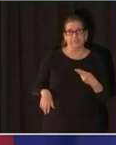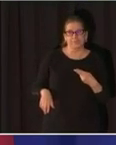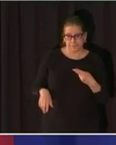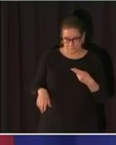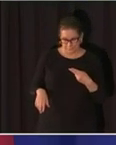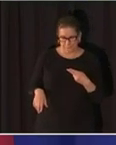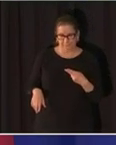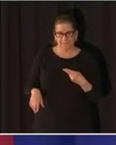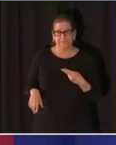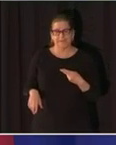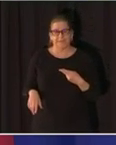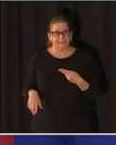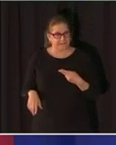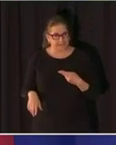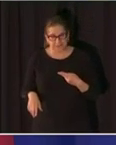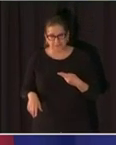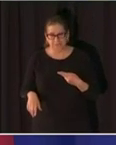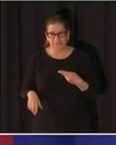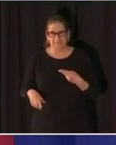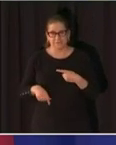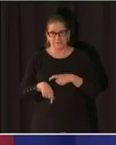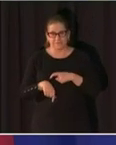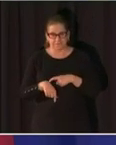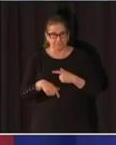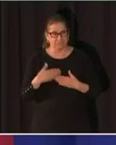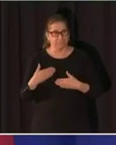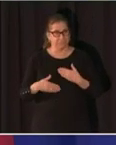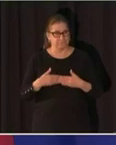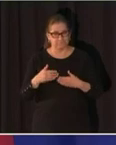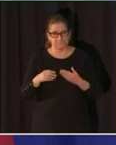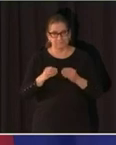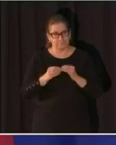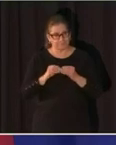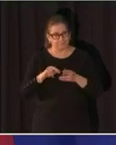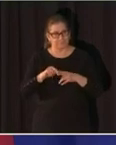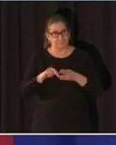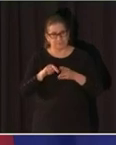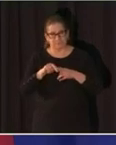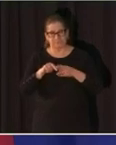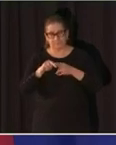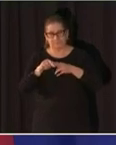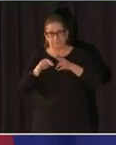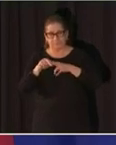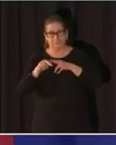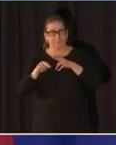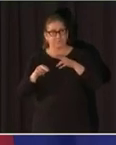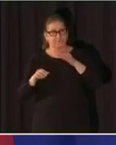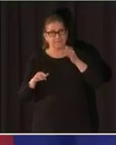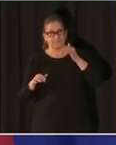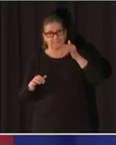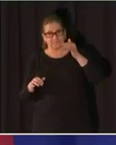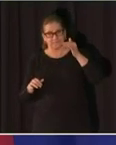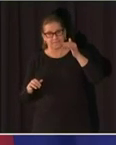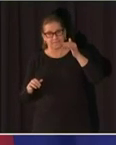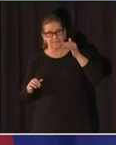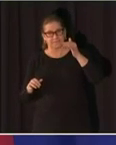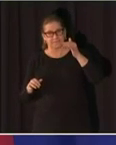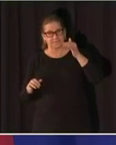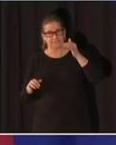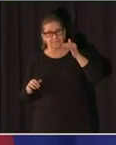effect. And all of those major things happened in Washington, D.C. in mid-March. So I think that we